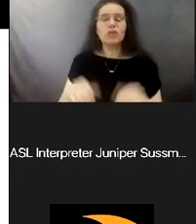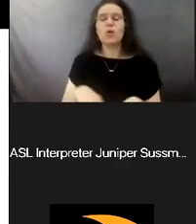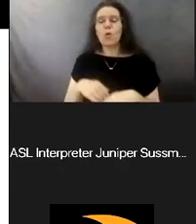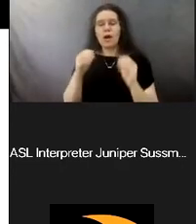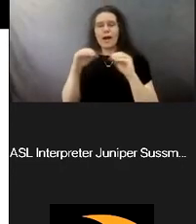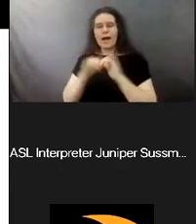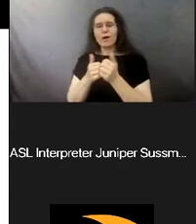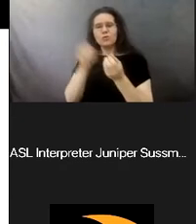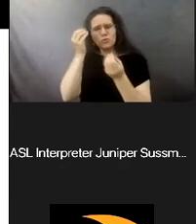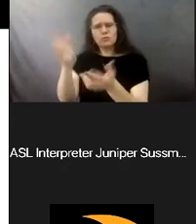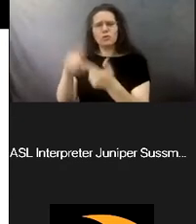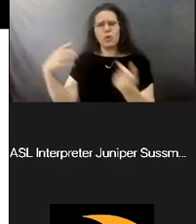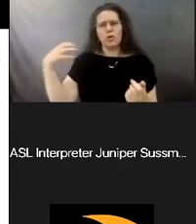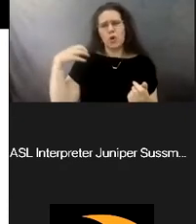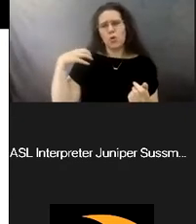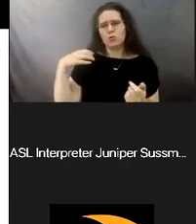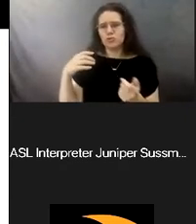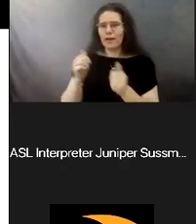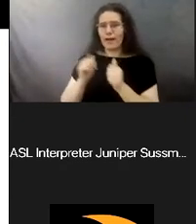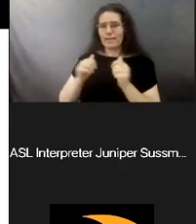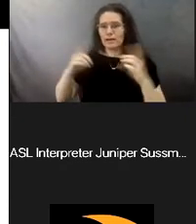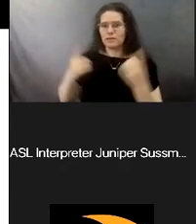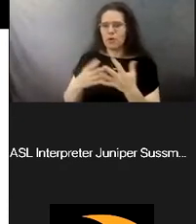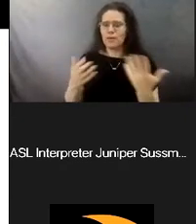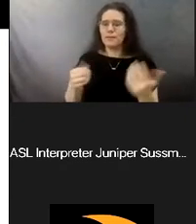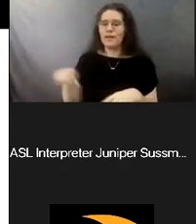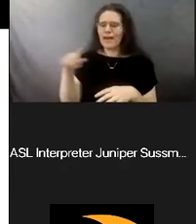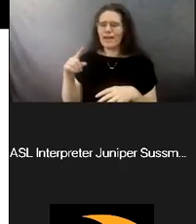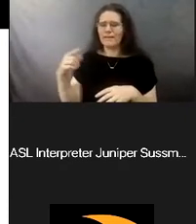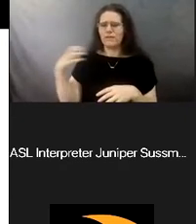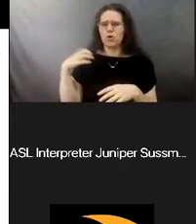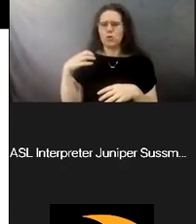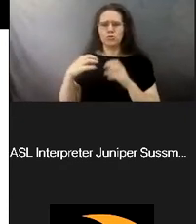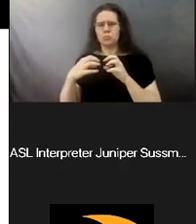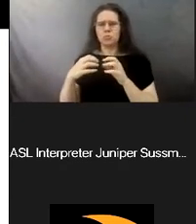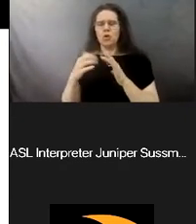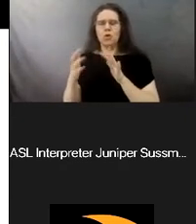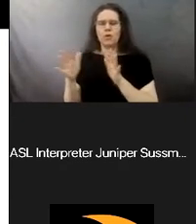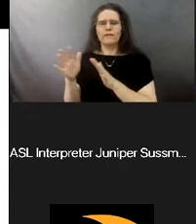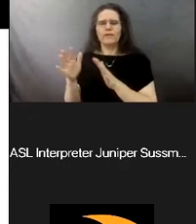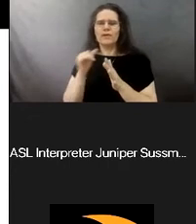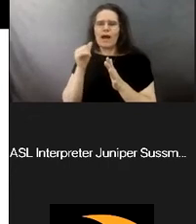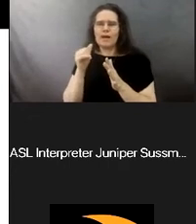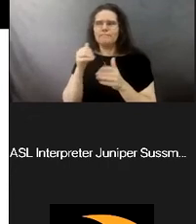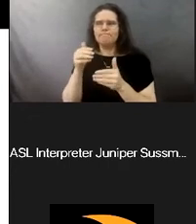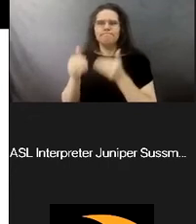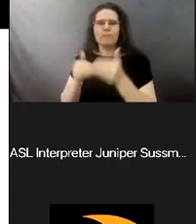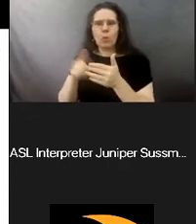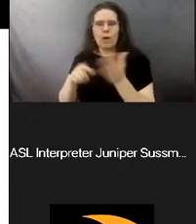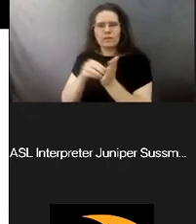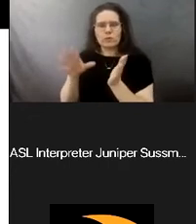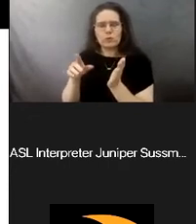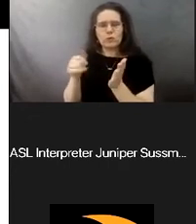or the athletic. And if those conversations aren't going the way that they need to be going, that the staff from